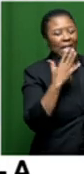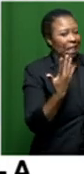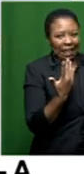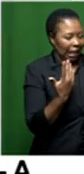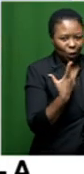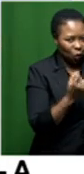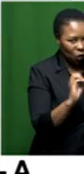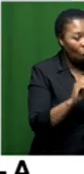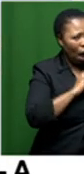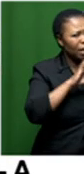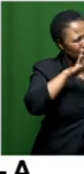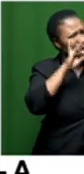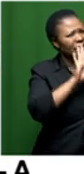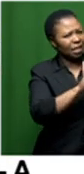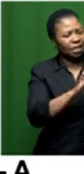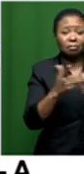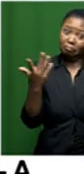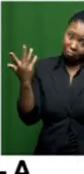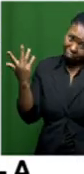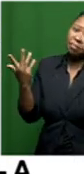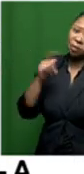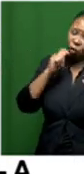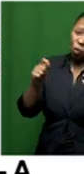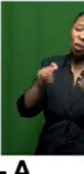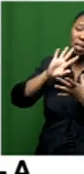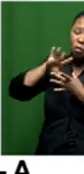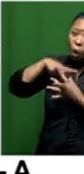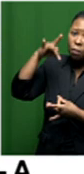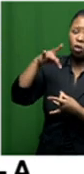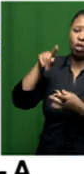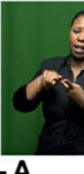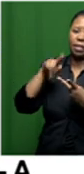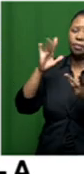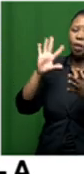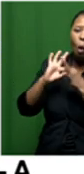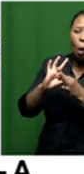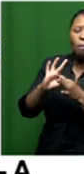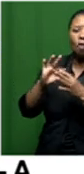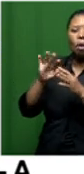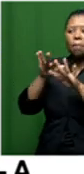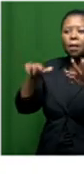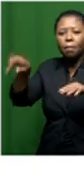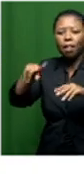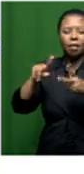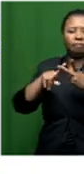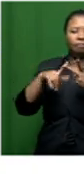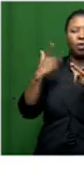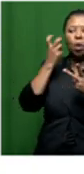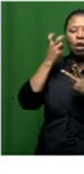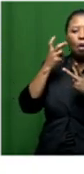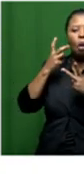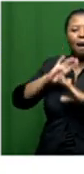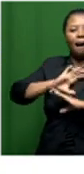you know what I mean? It is. We're all looking for home. We look for home in people, we look for home in workspaces, we look for home